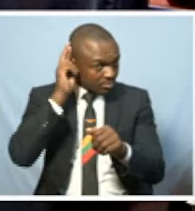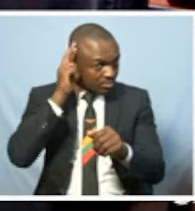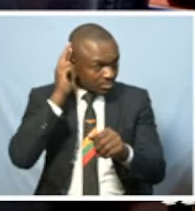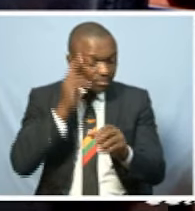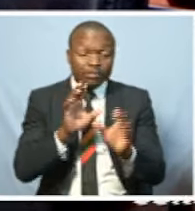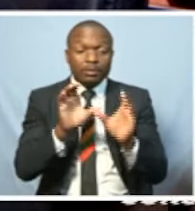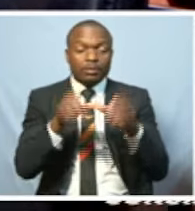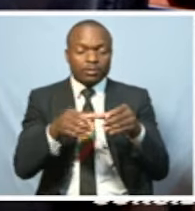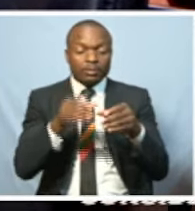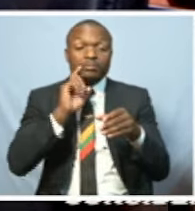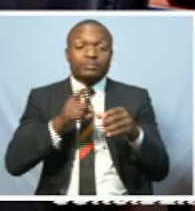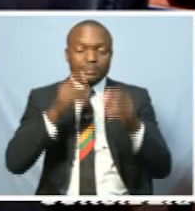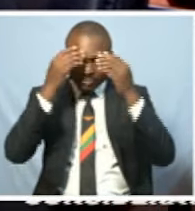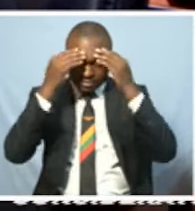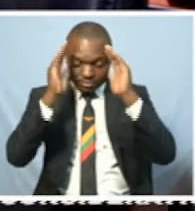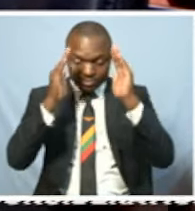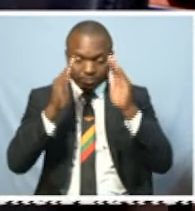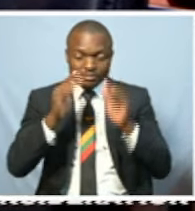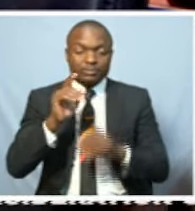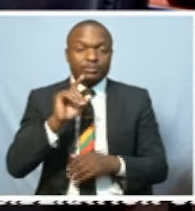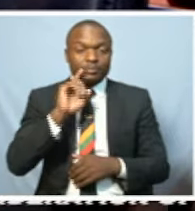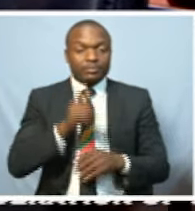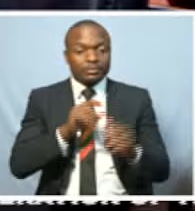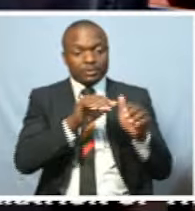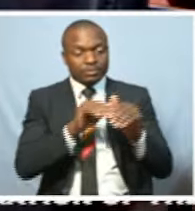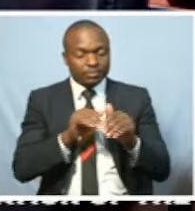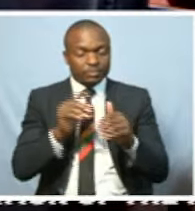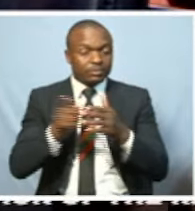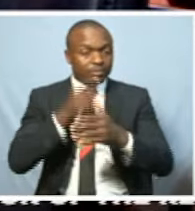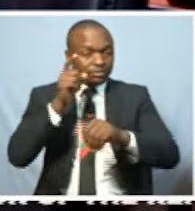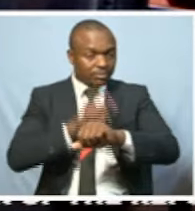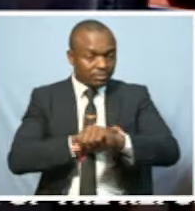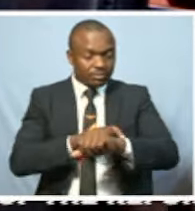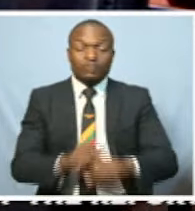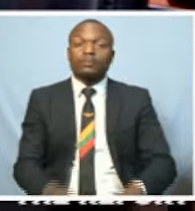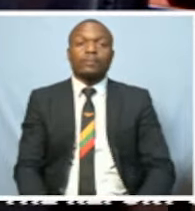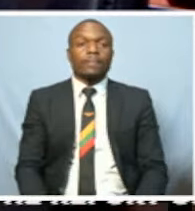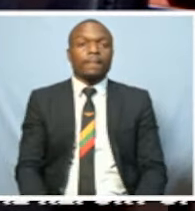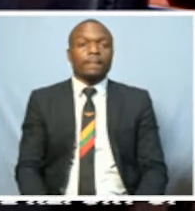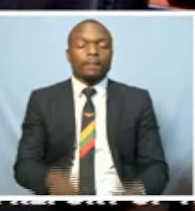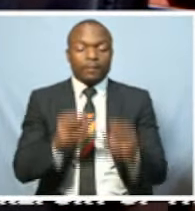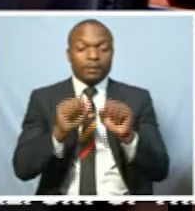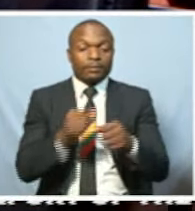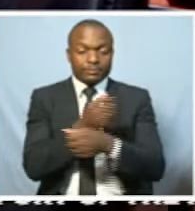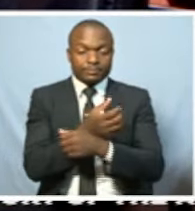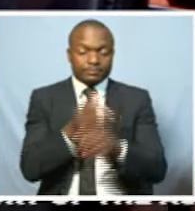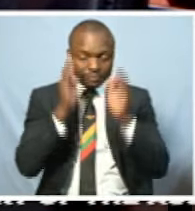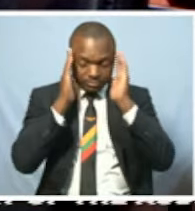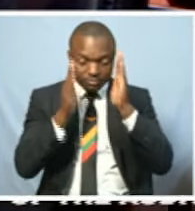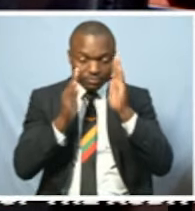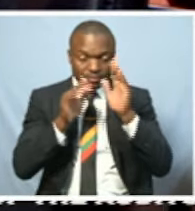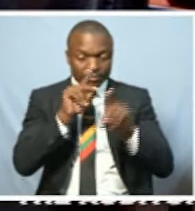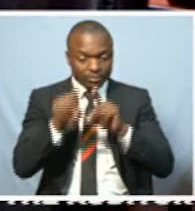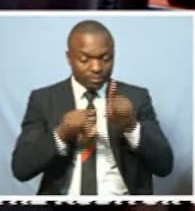must be aware of, which should be avoided next time, so that they actually attend to the people as